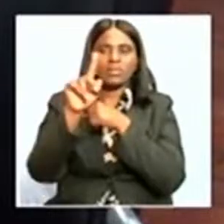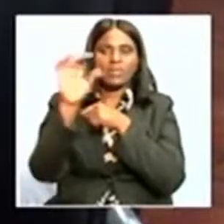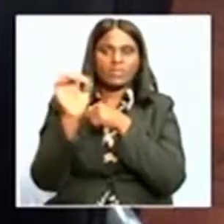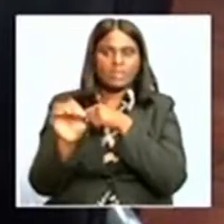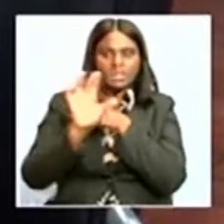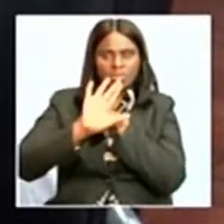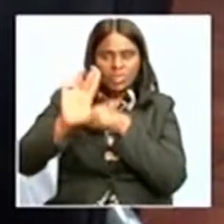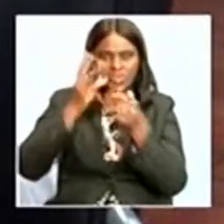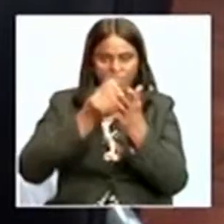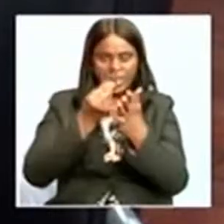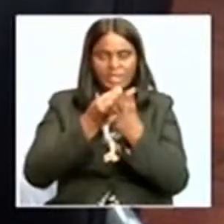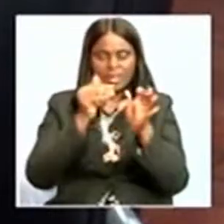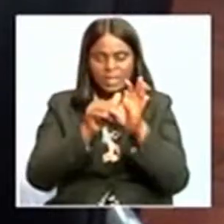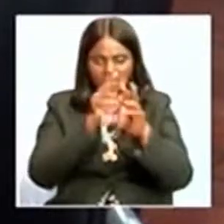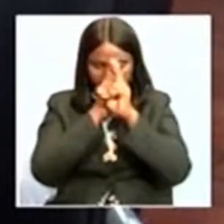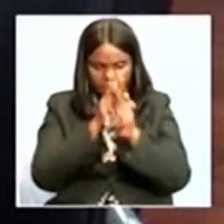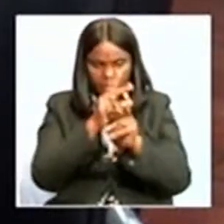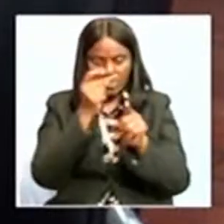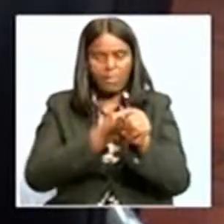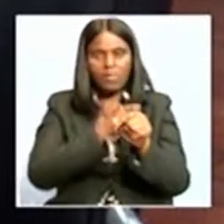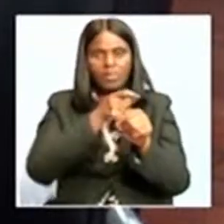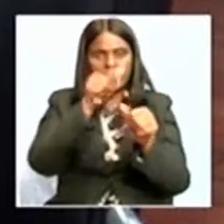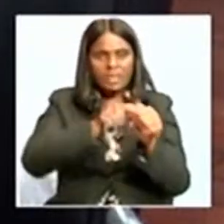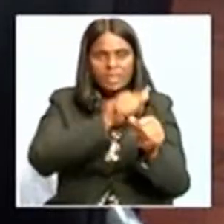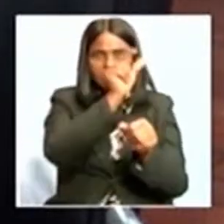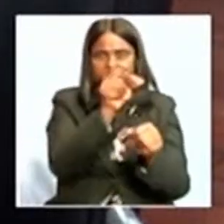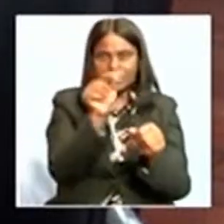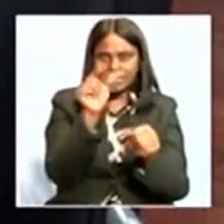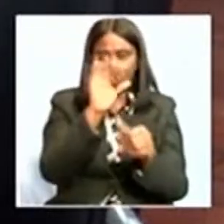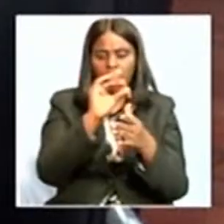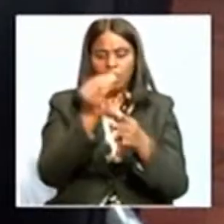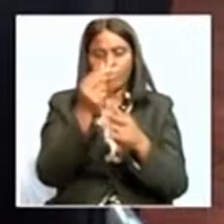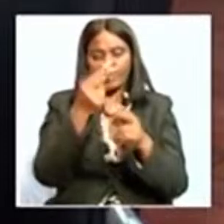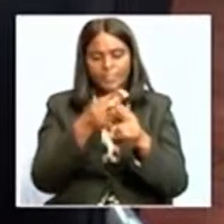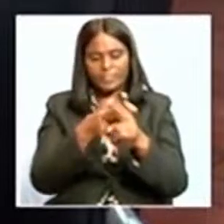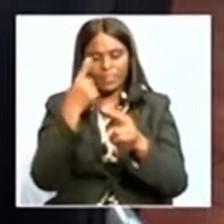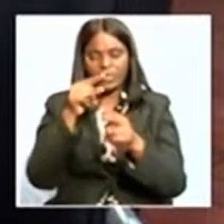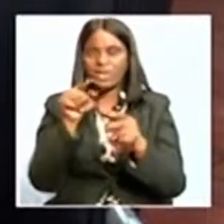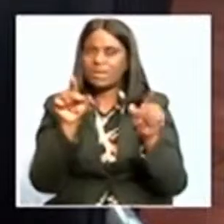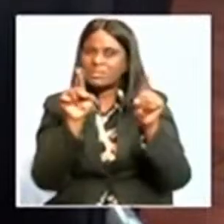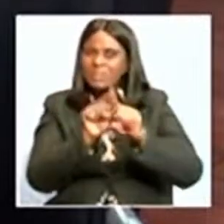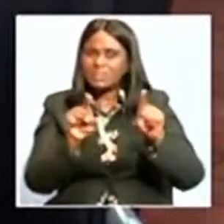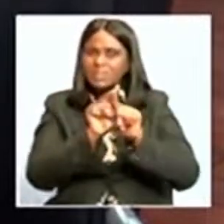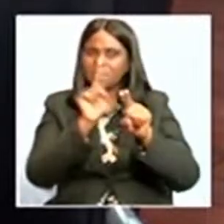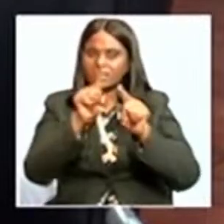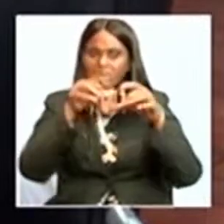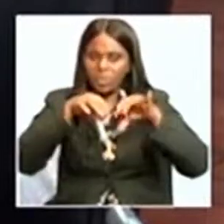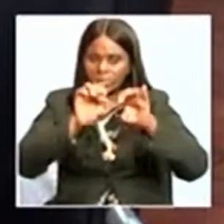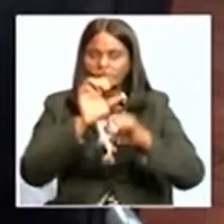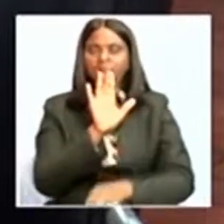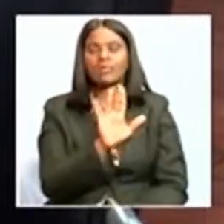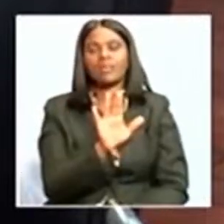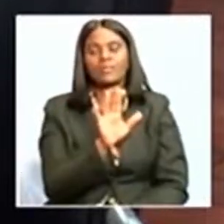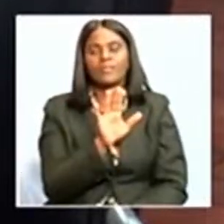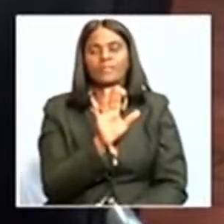of the amount in respect of each month or part of the month for which the contravention continues.